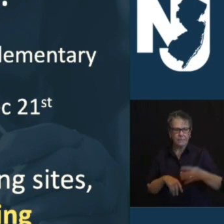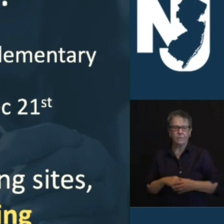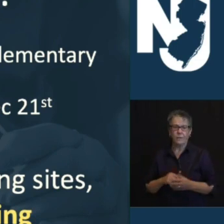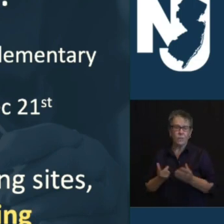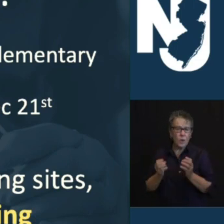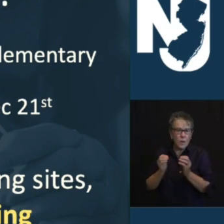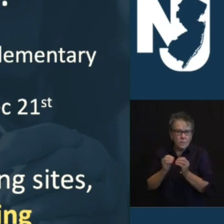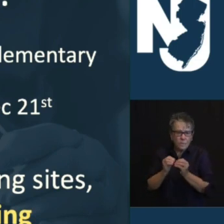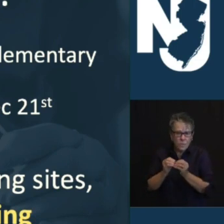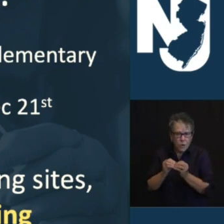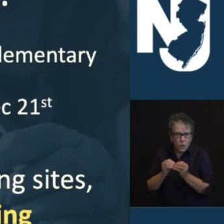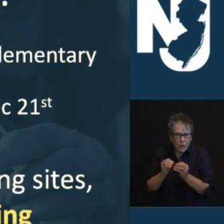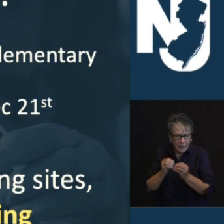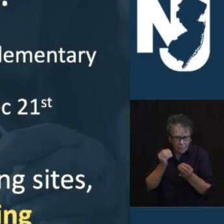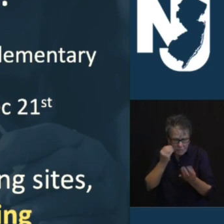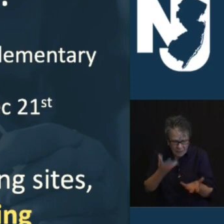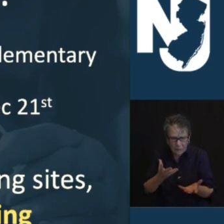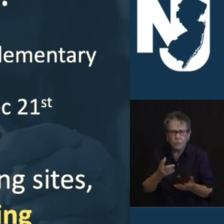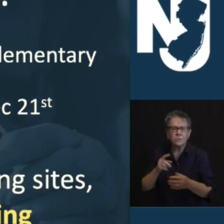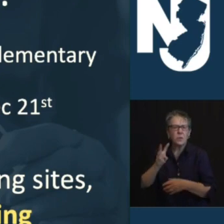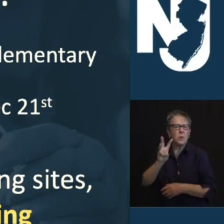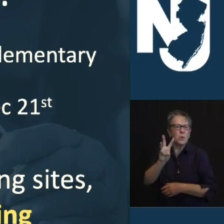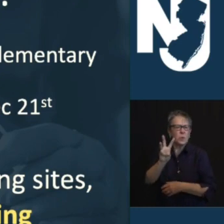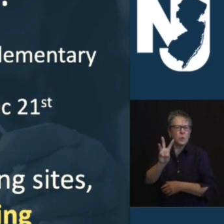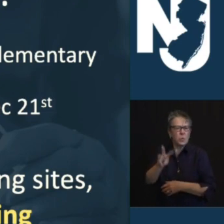be available soon at